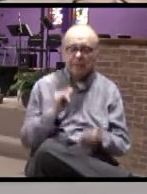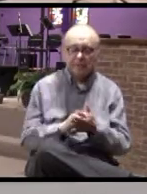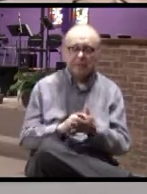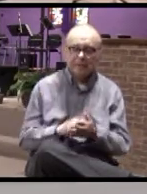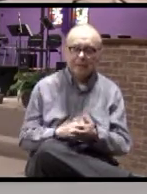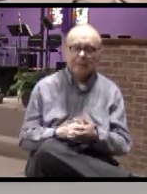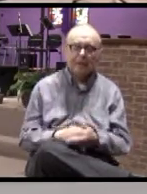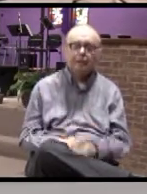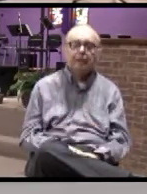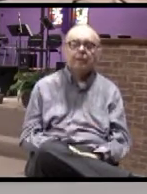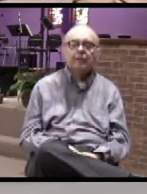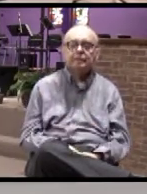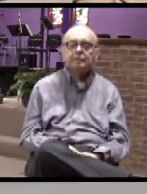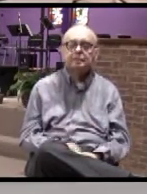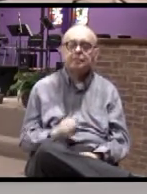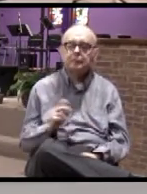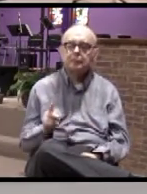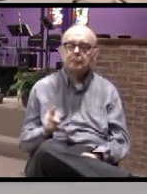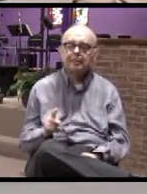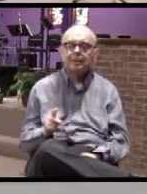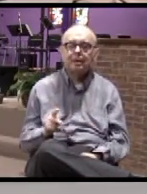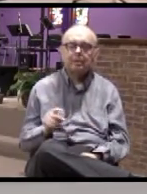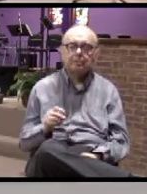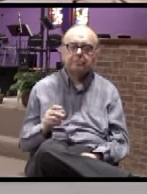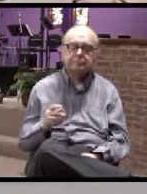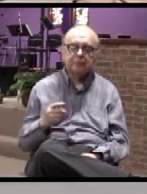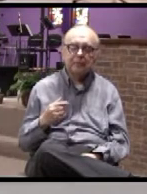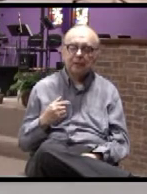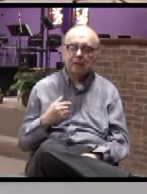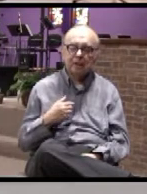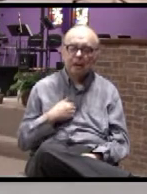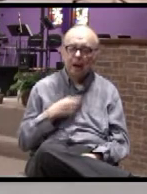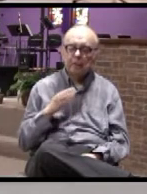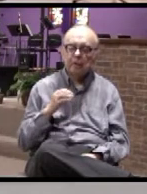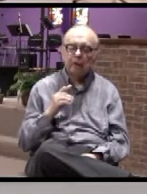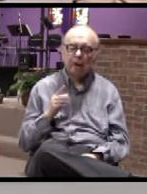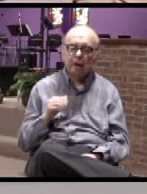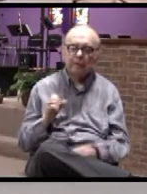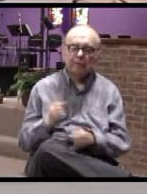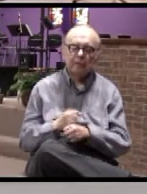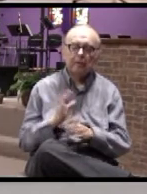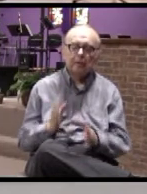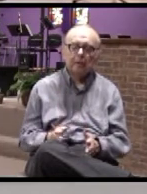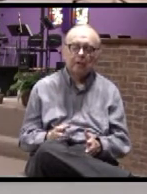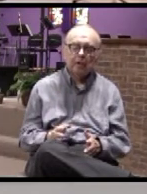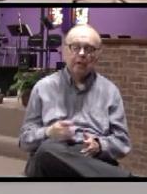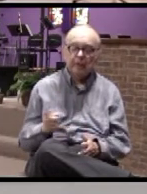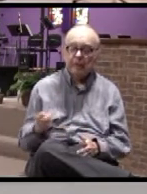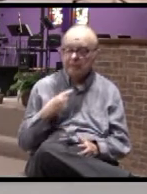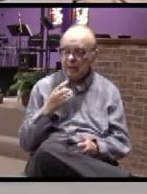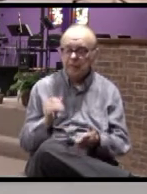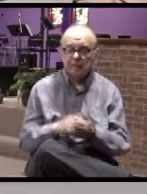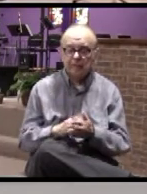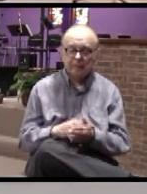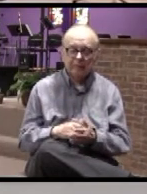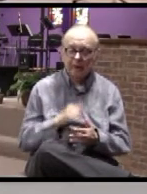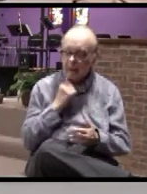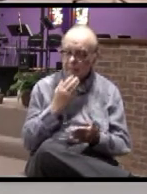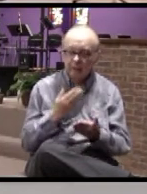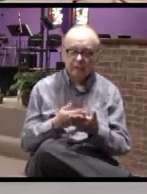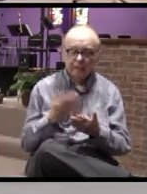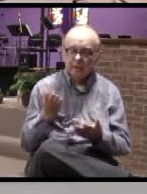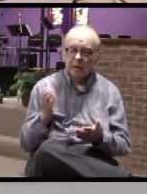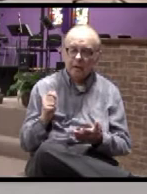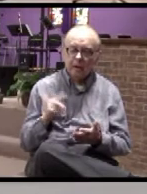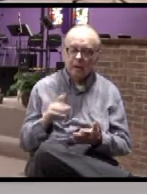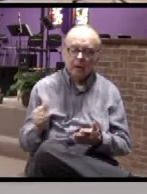and all these things, okay? So anyway, I'm not an odds maker. I'm just saying that that's what they say. I'm not betting. I would